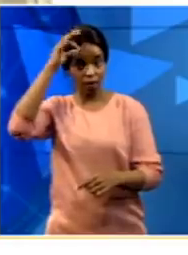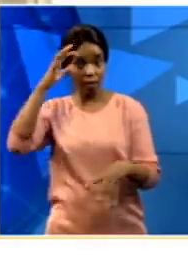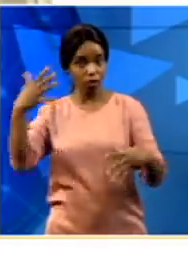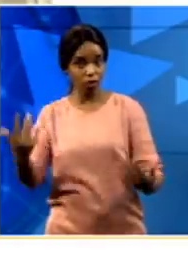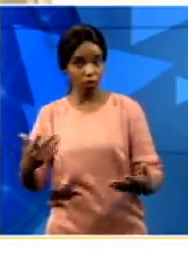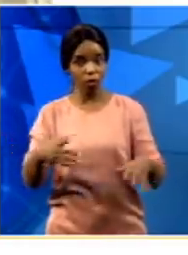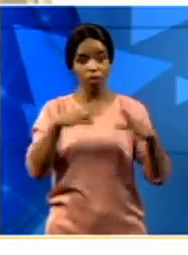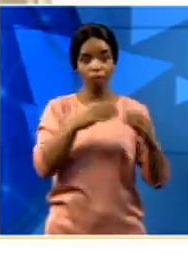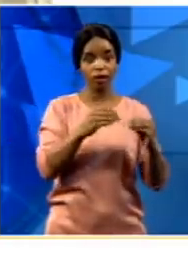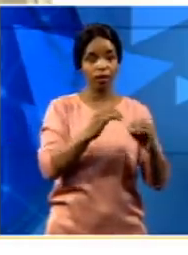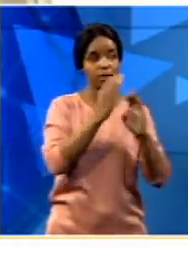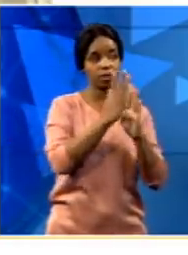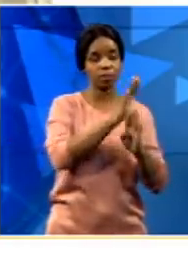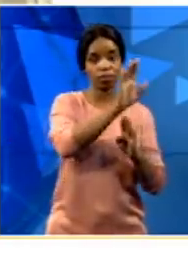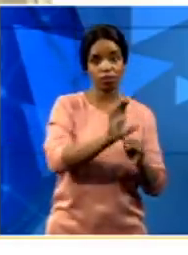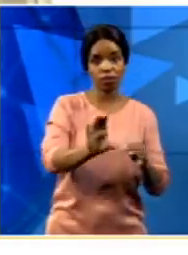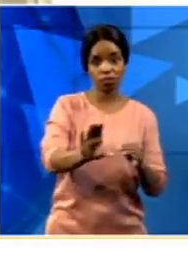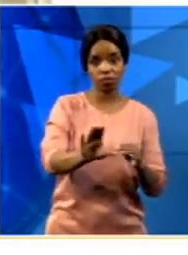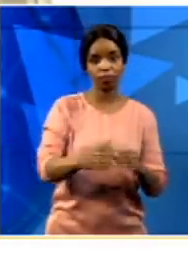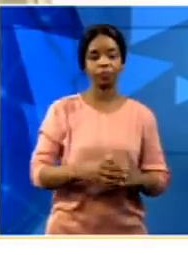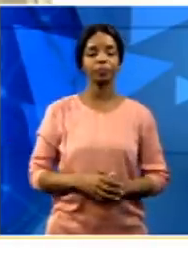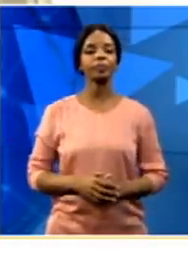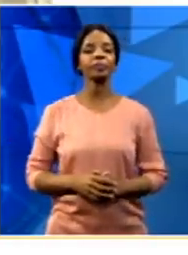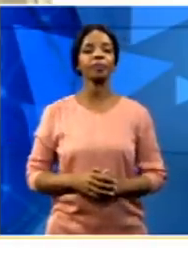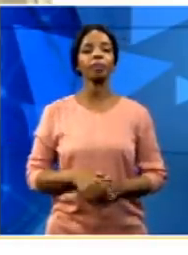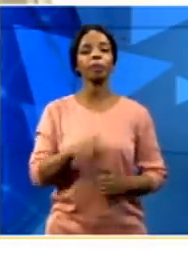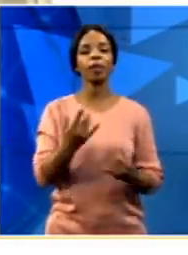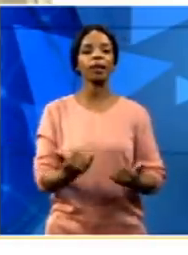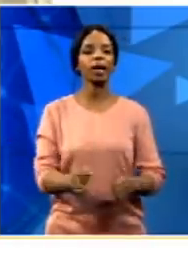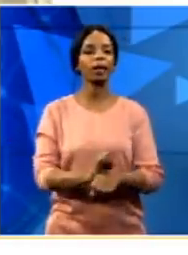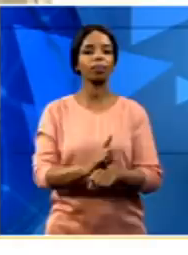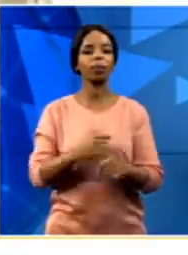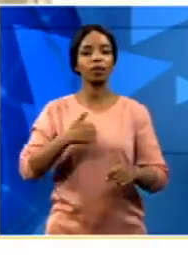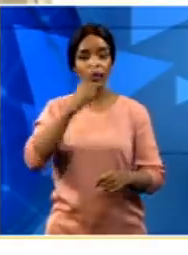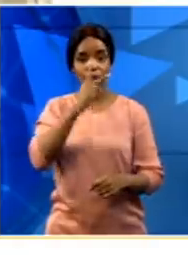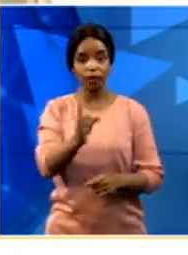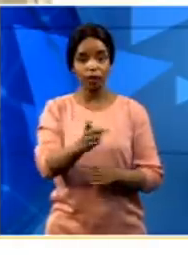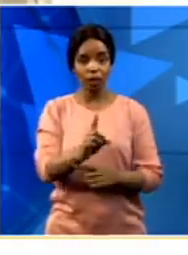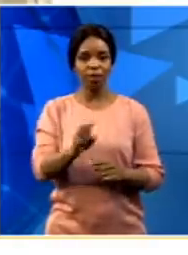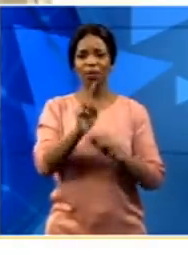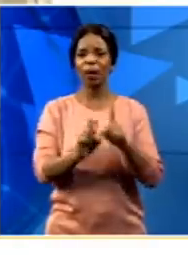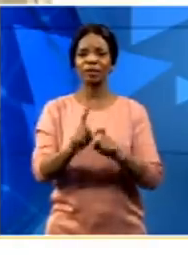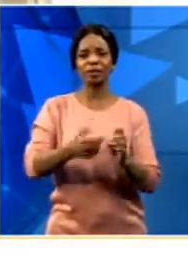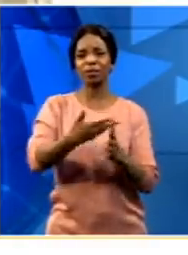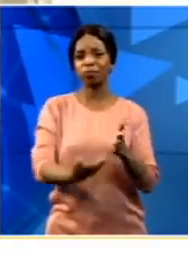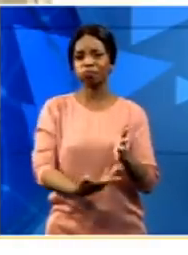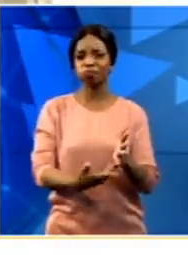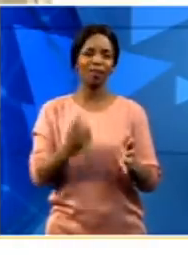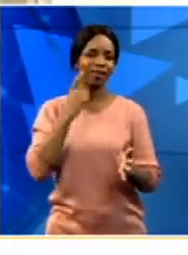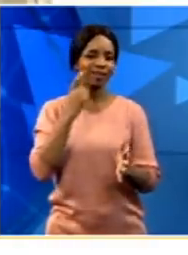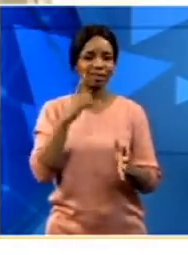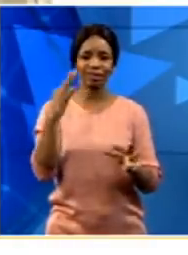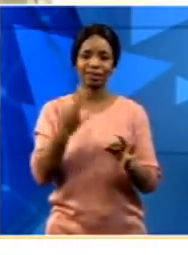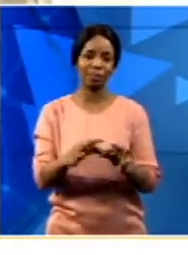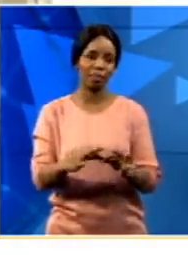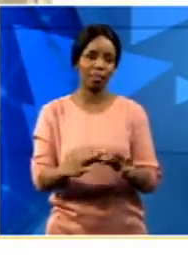I'm sitting and going through it on my phone at the moment, and it's very simple, very easy questions that you're asking of what people